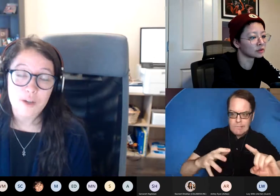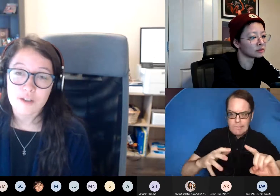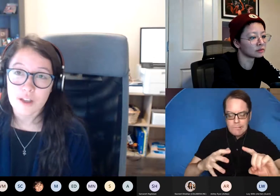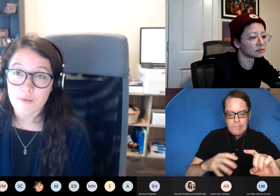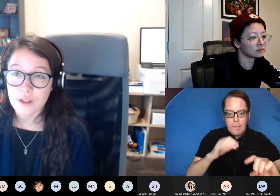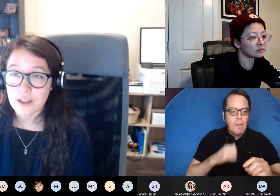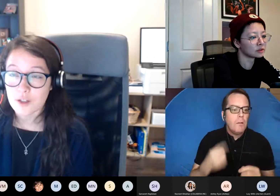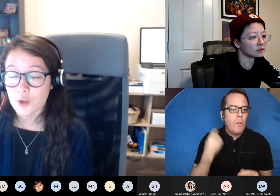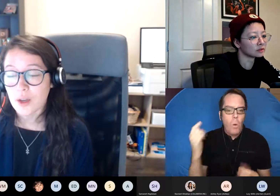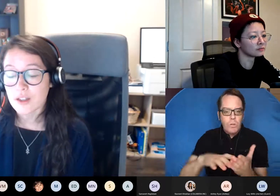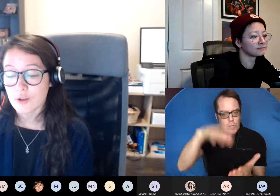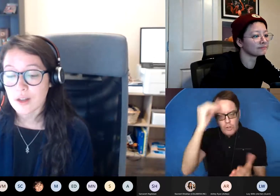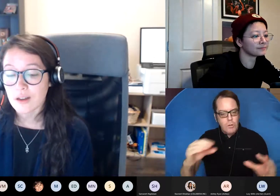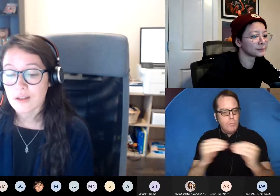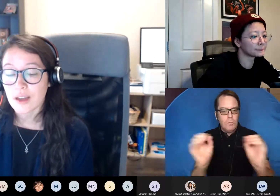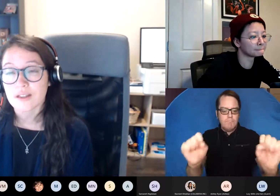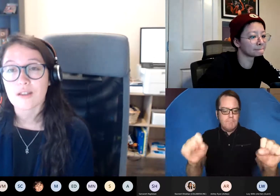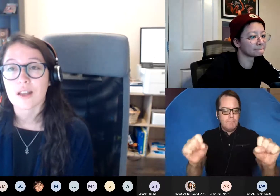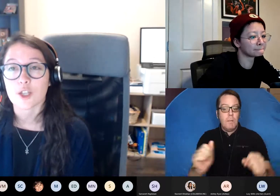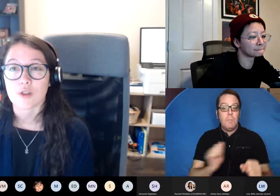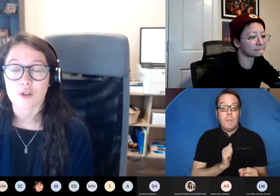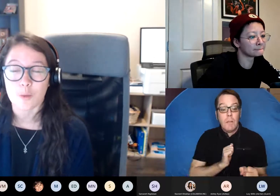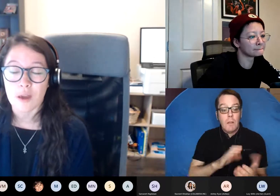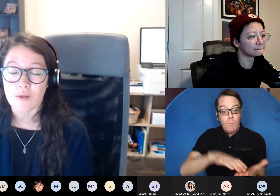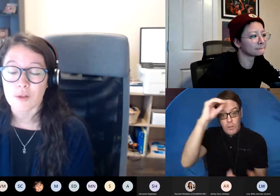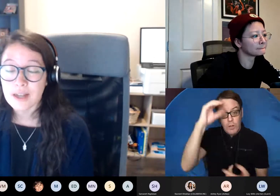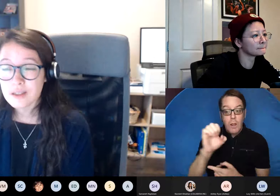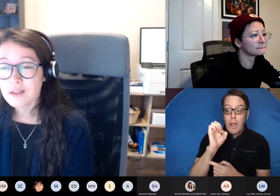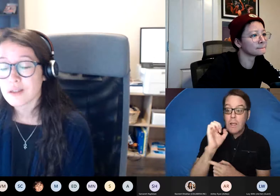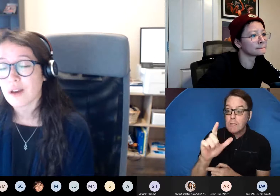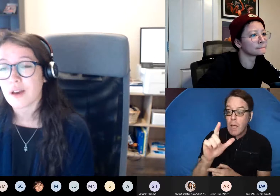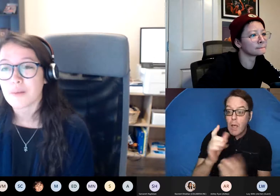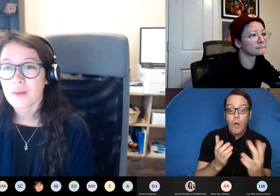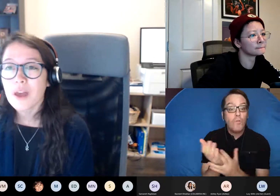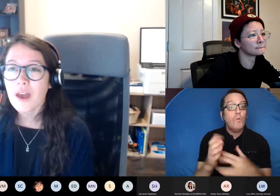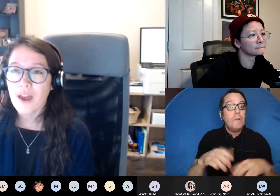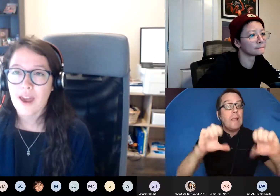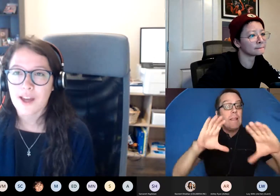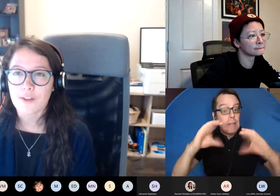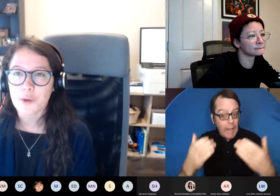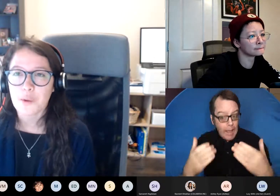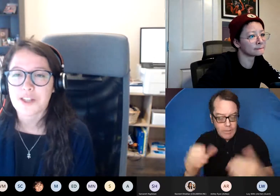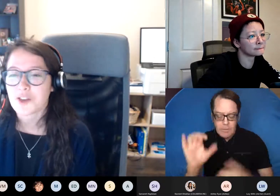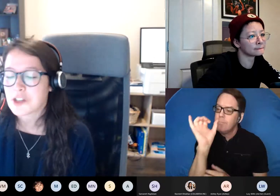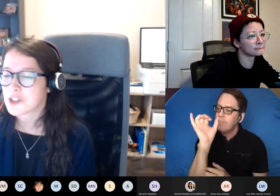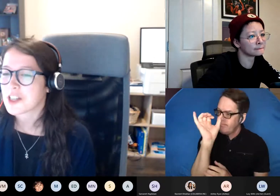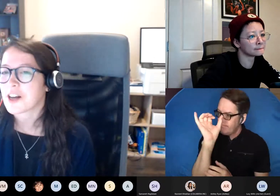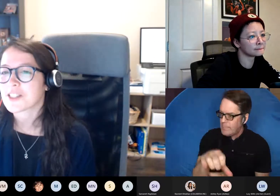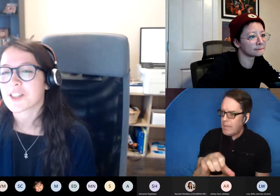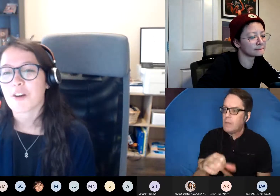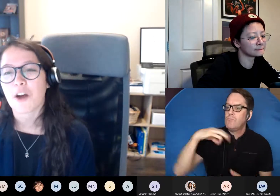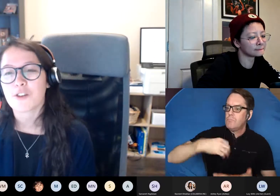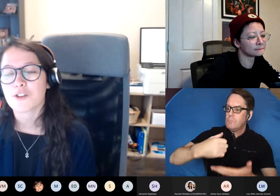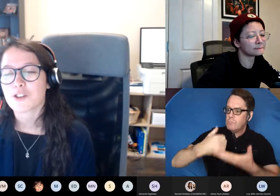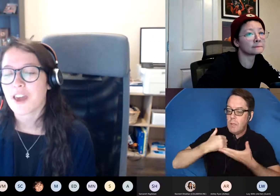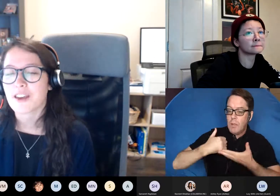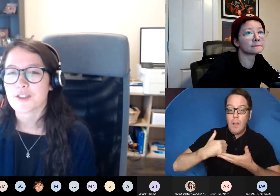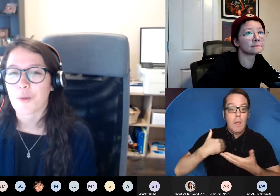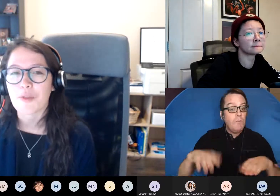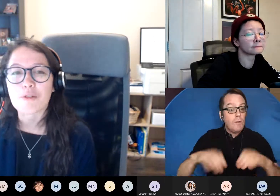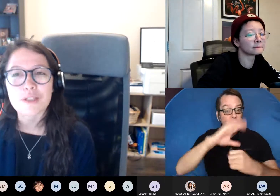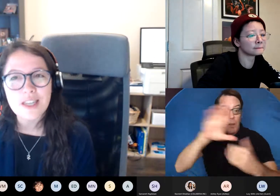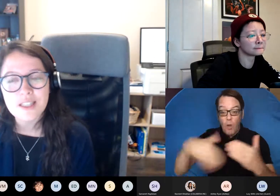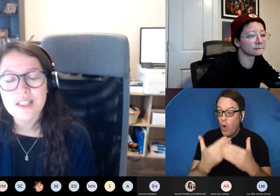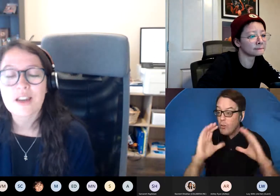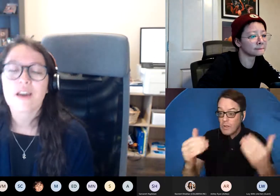I personally really enjoyed learning ASL in a structured way through classes. And if you exhaust the classes that are offered, usually